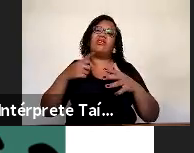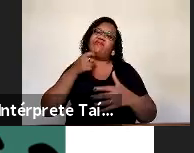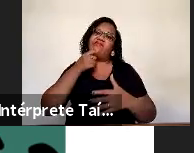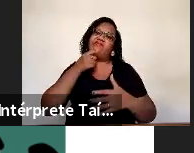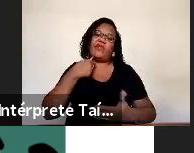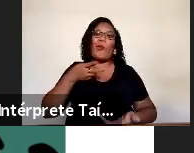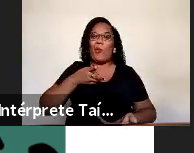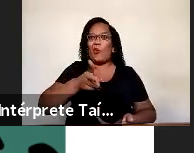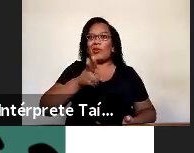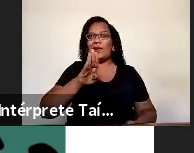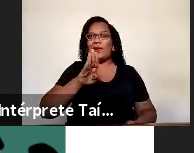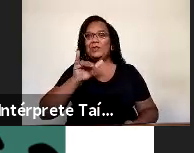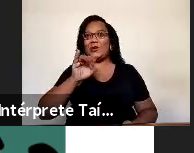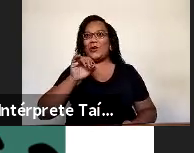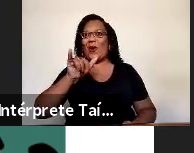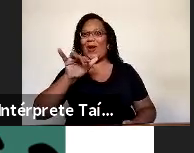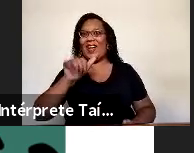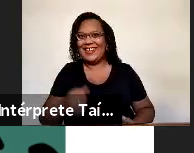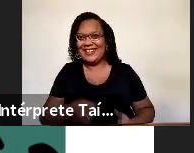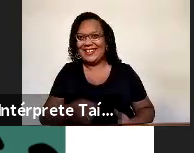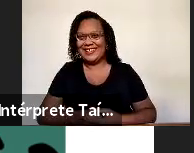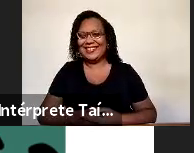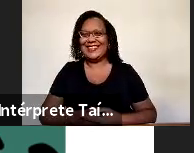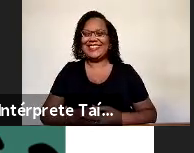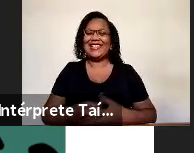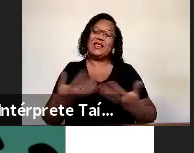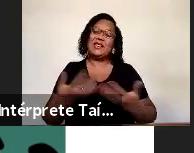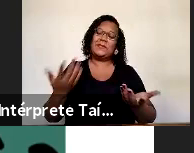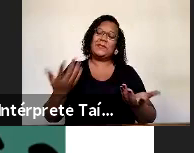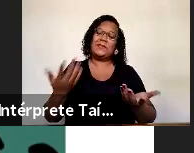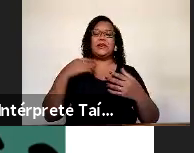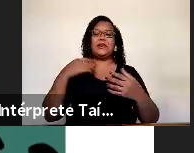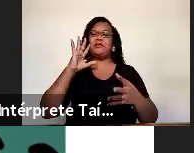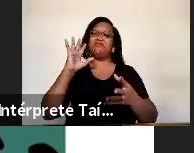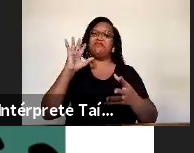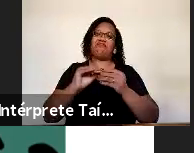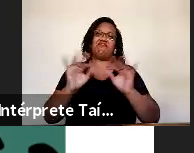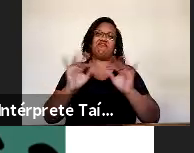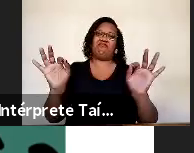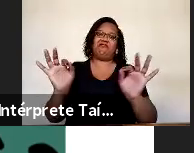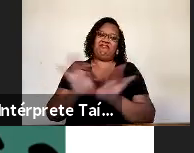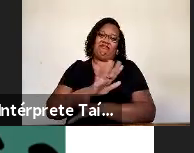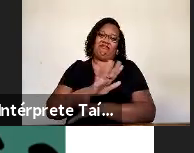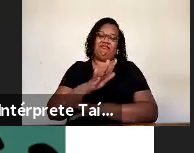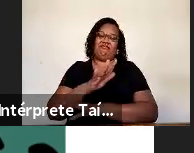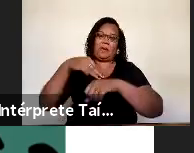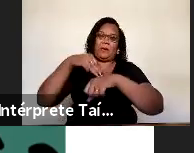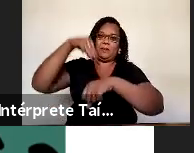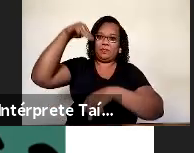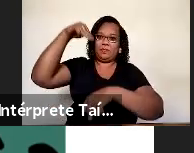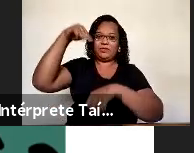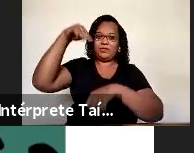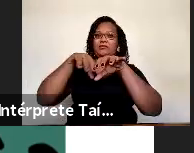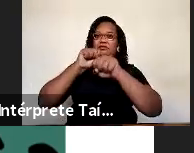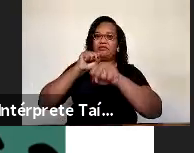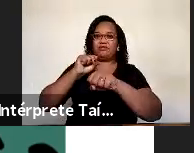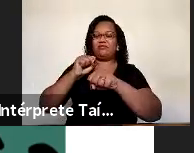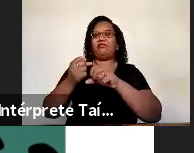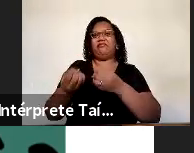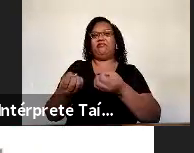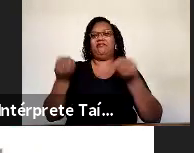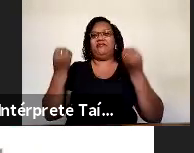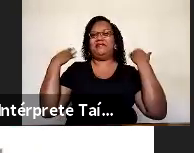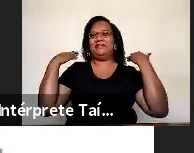know, finish the whole thing. I concluded my master's and left it all behind. Kind of crazy,